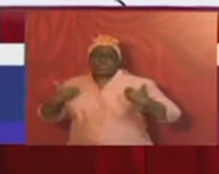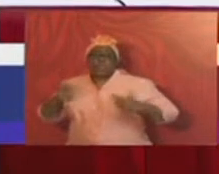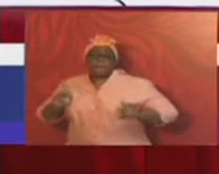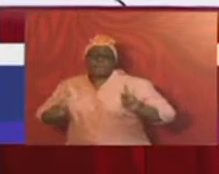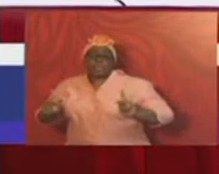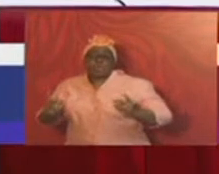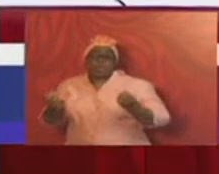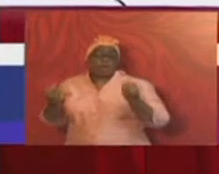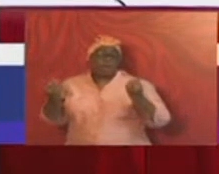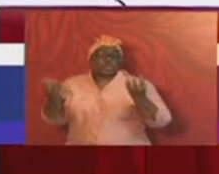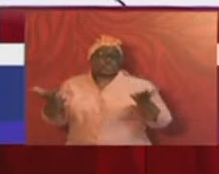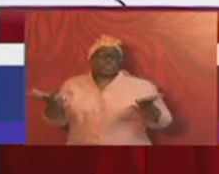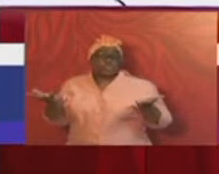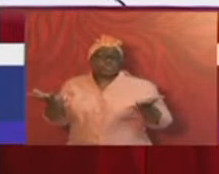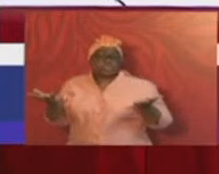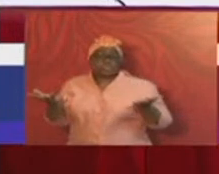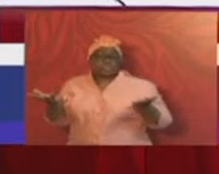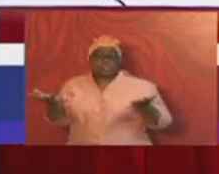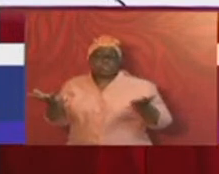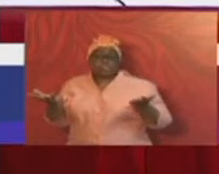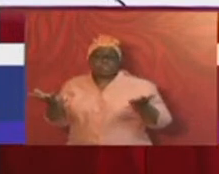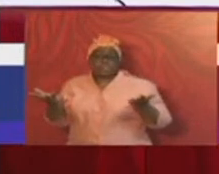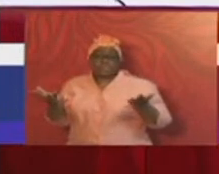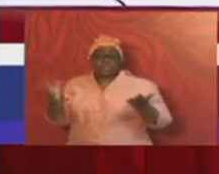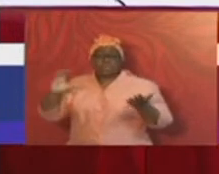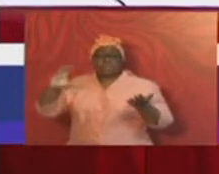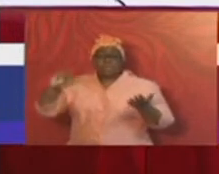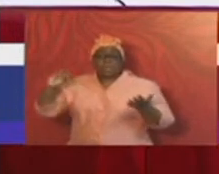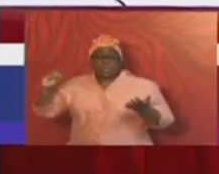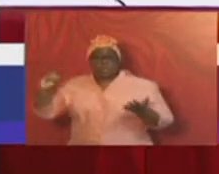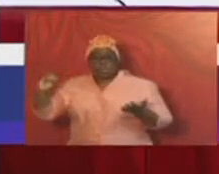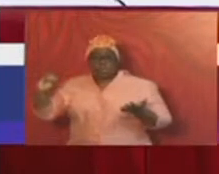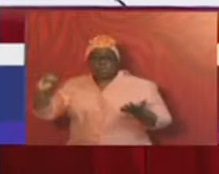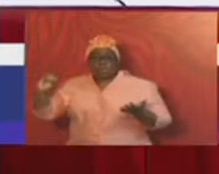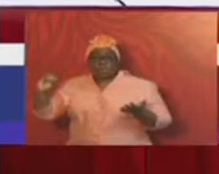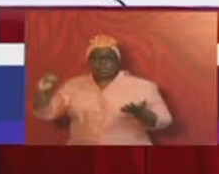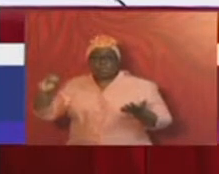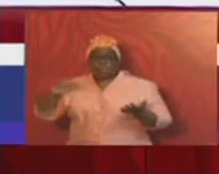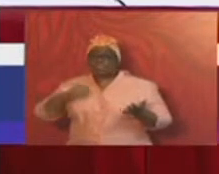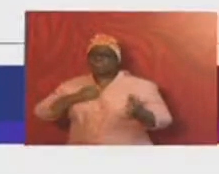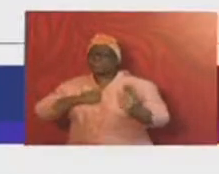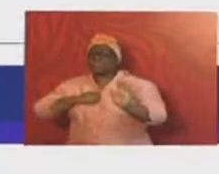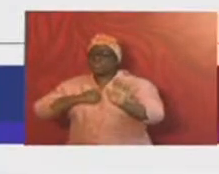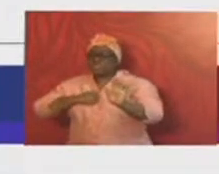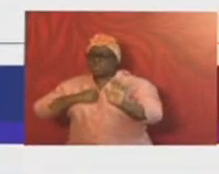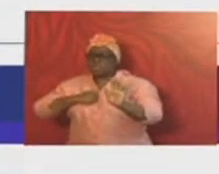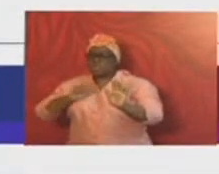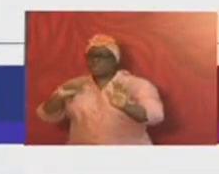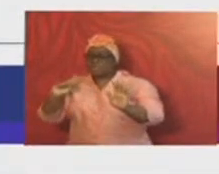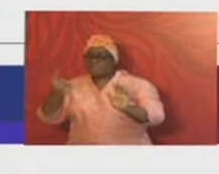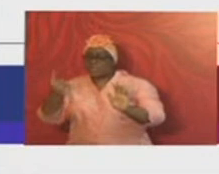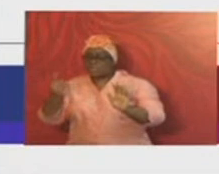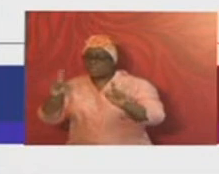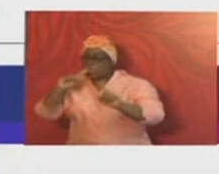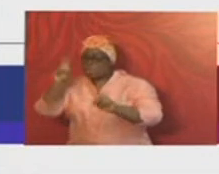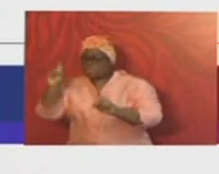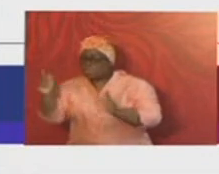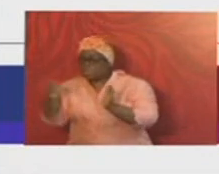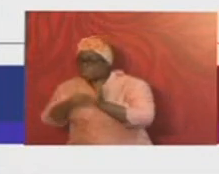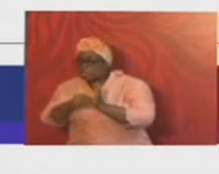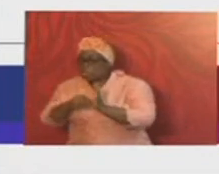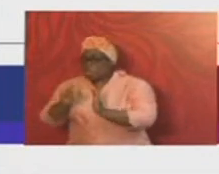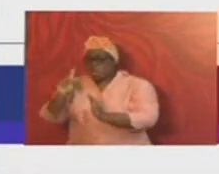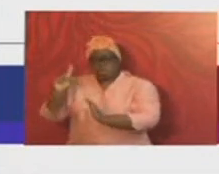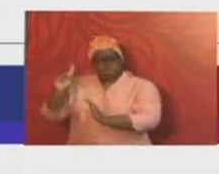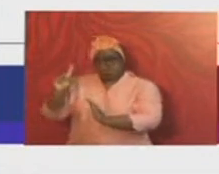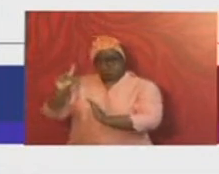And CMO, has there been any monitoring? Sorry, could you repeat the question? Just remember, it's just one question. Could you repeat the